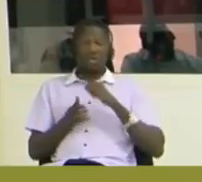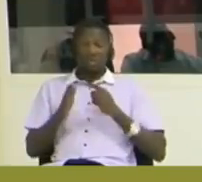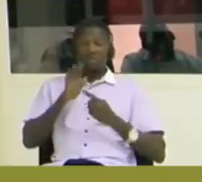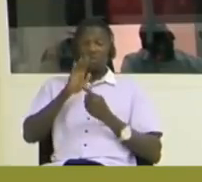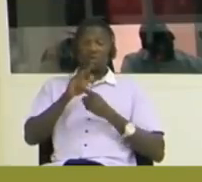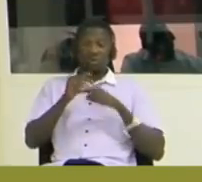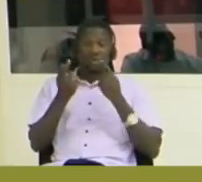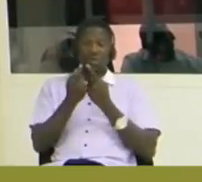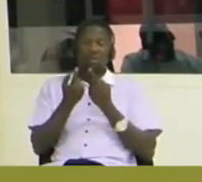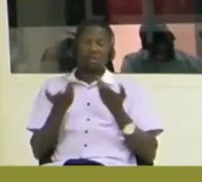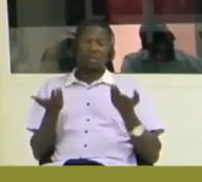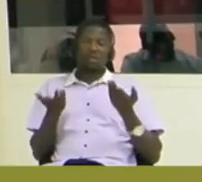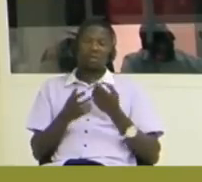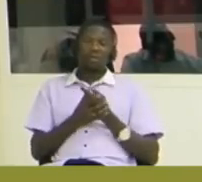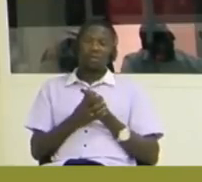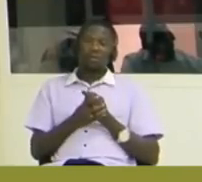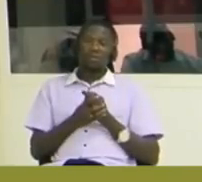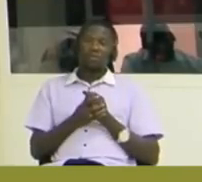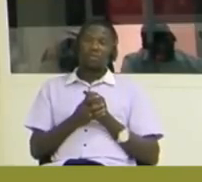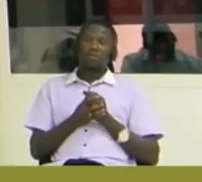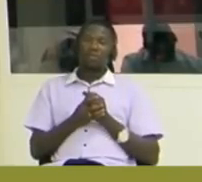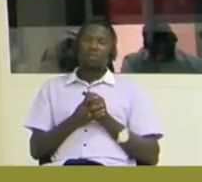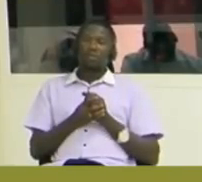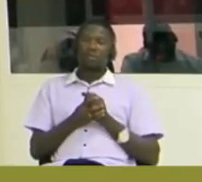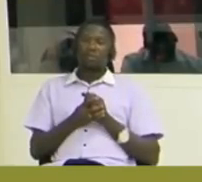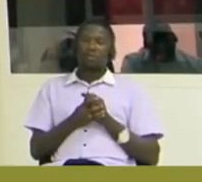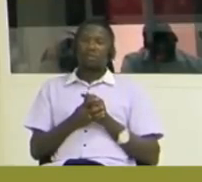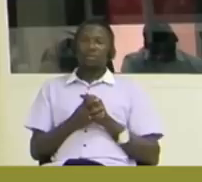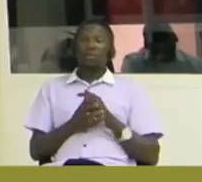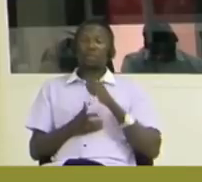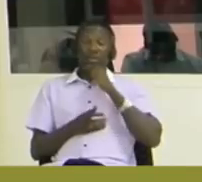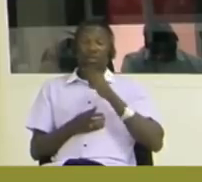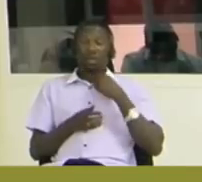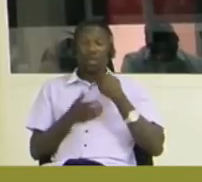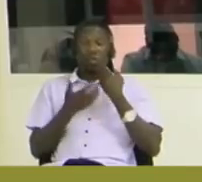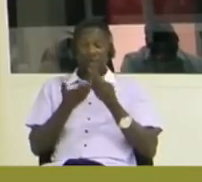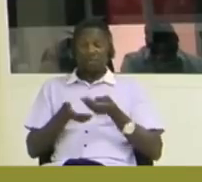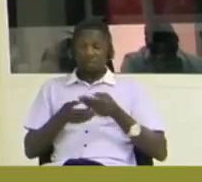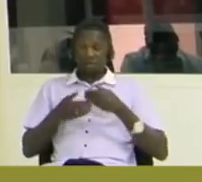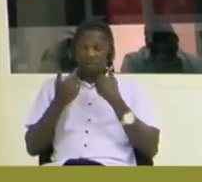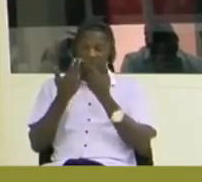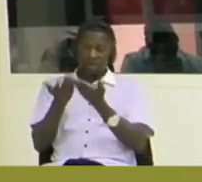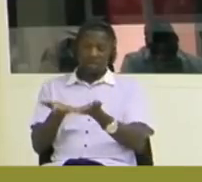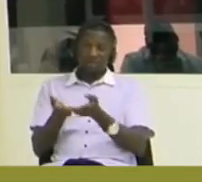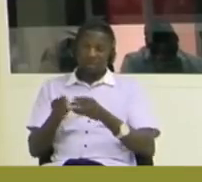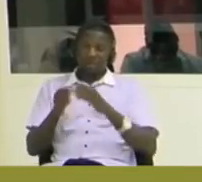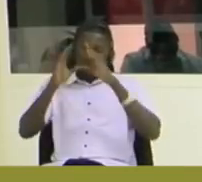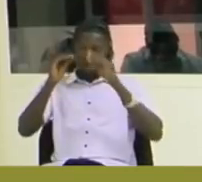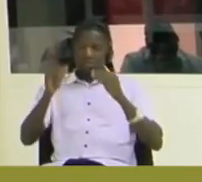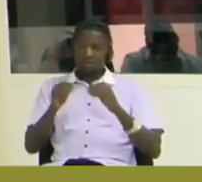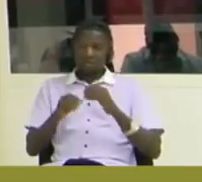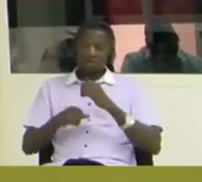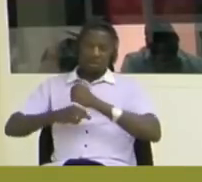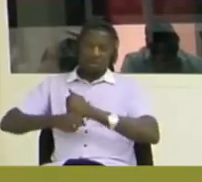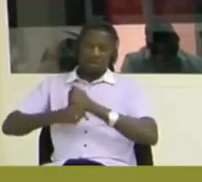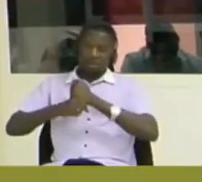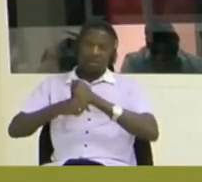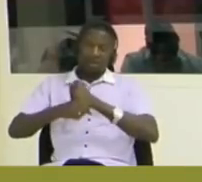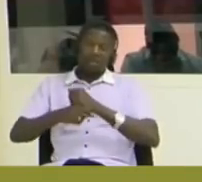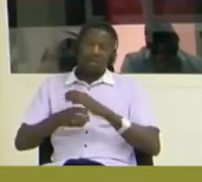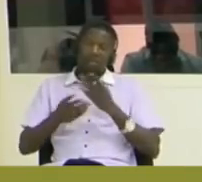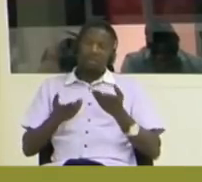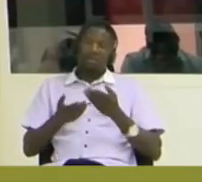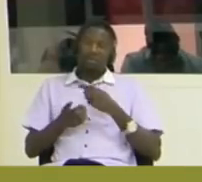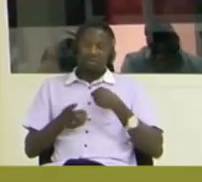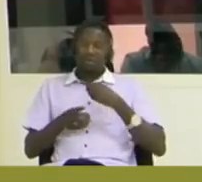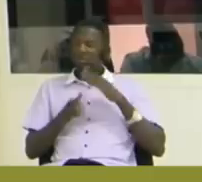matter. Sir, if you were left at the house, to babysit, and then, it's not